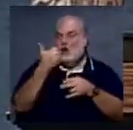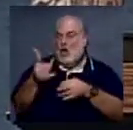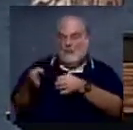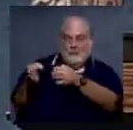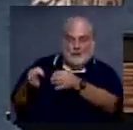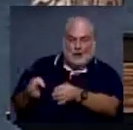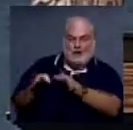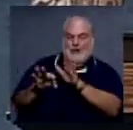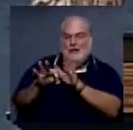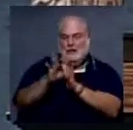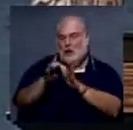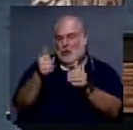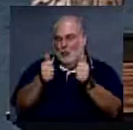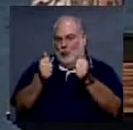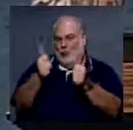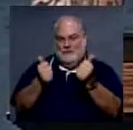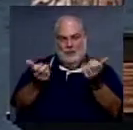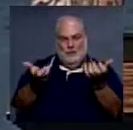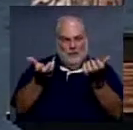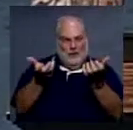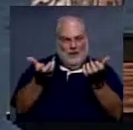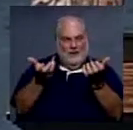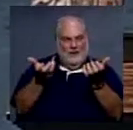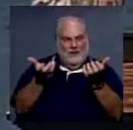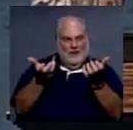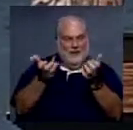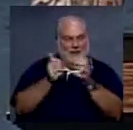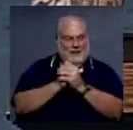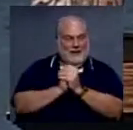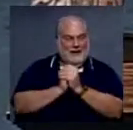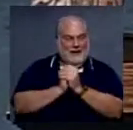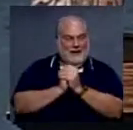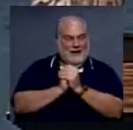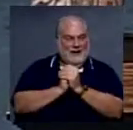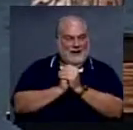and they can pick the actual prizes. So the next...